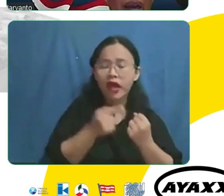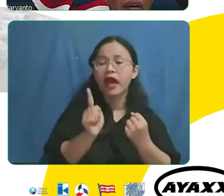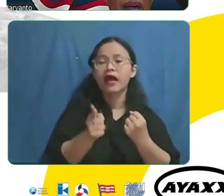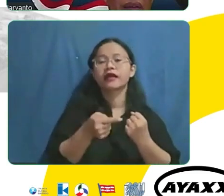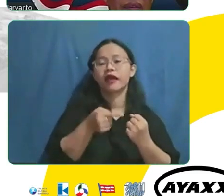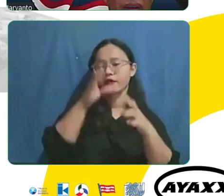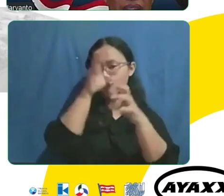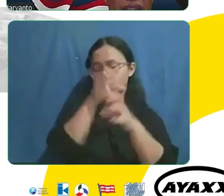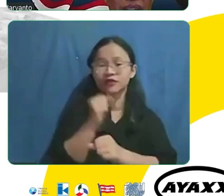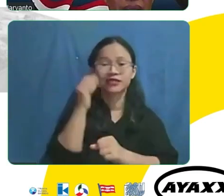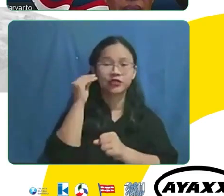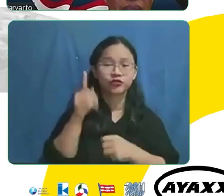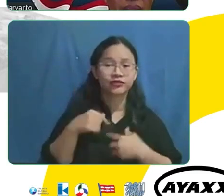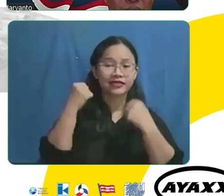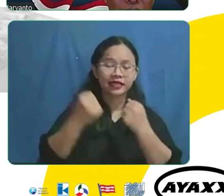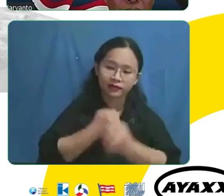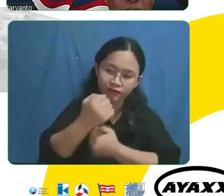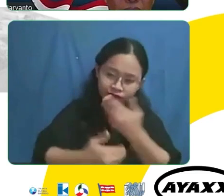local level.